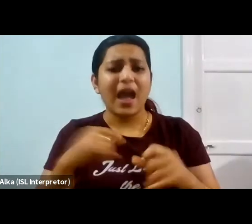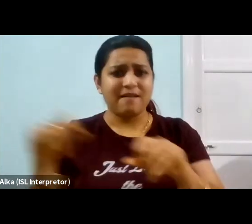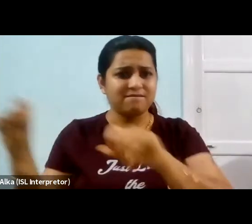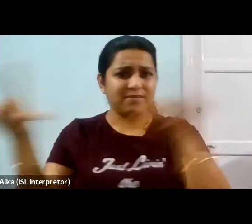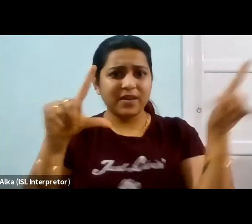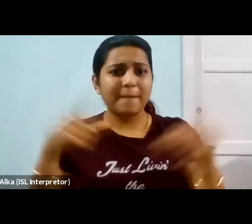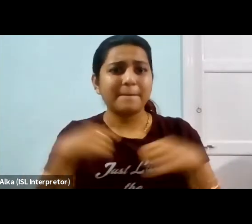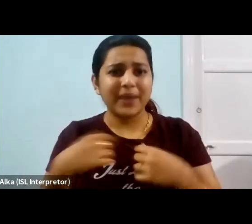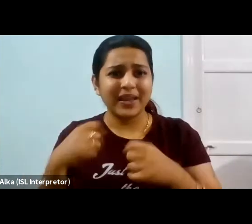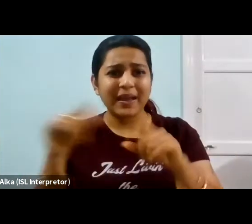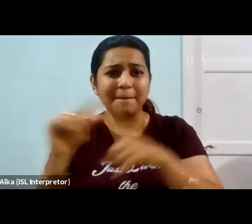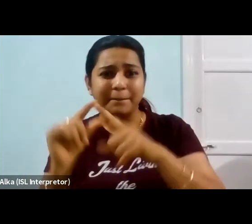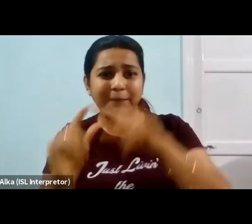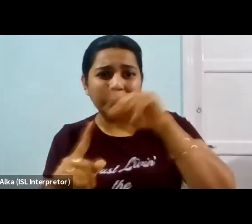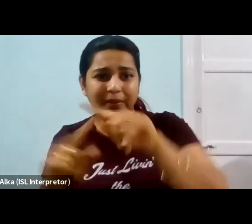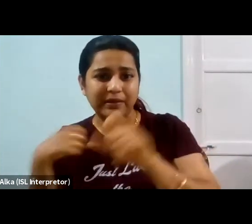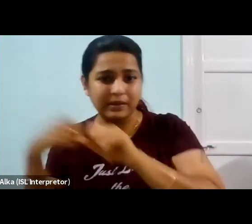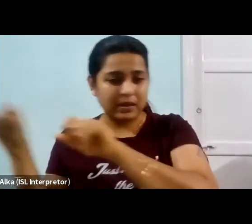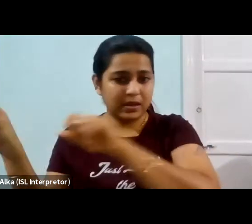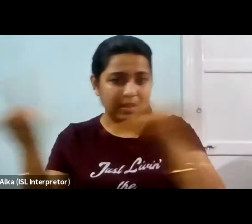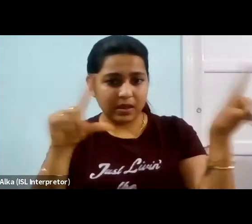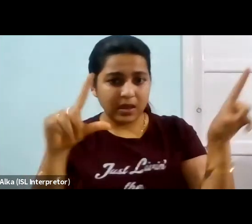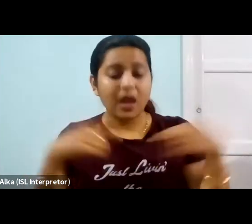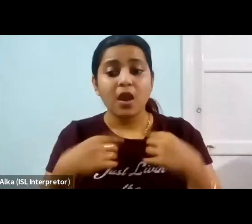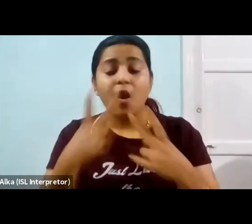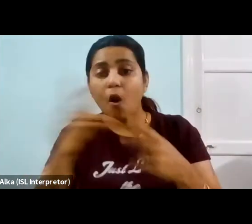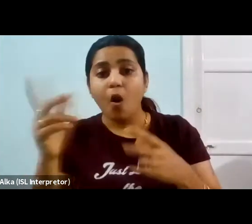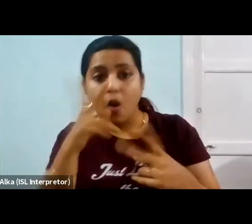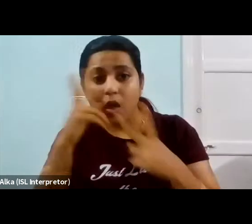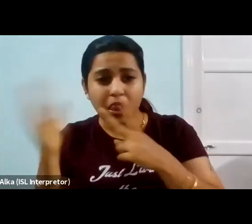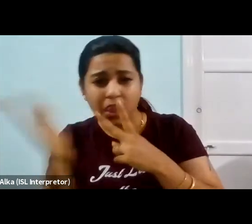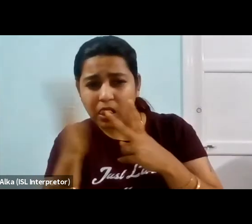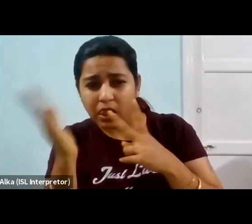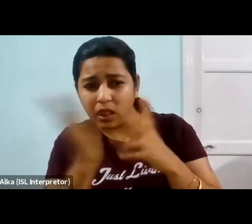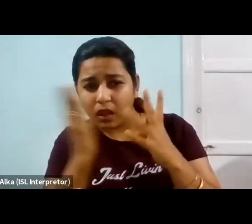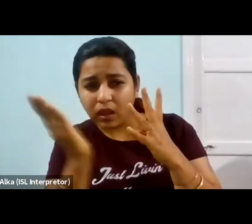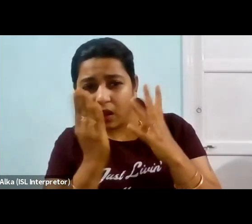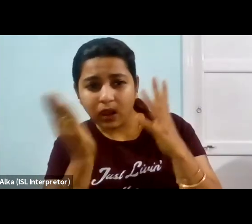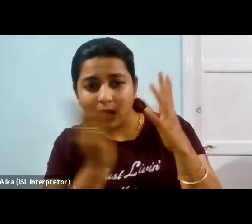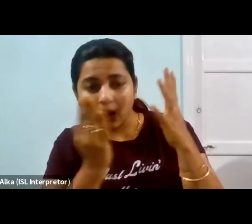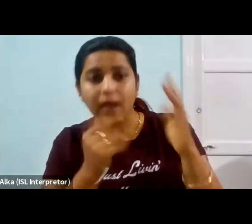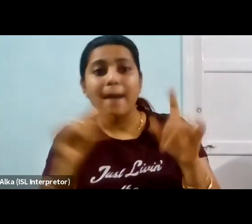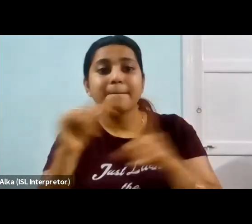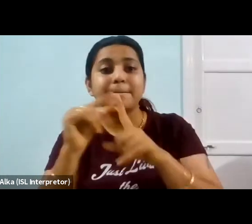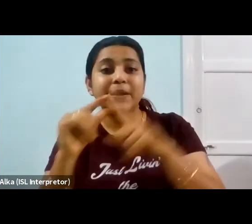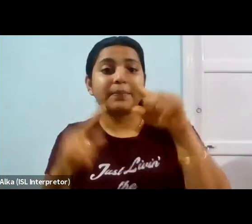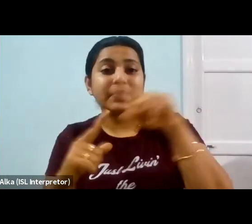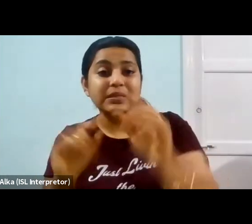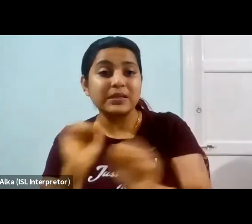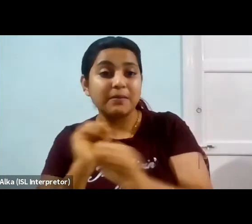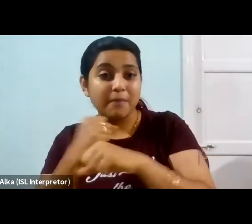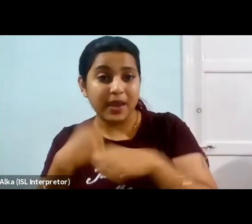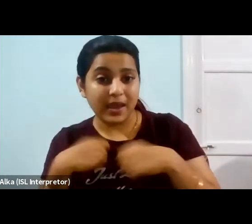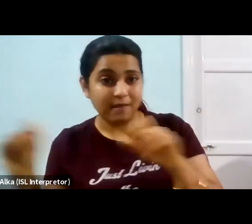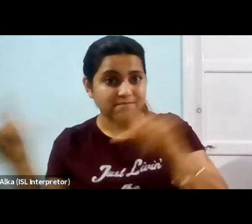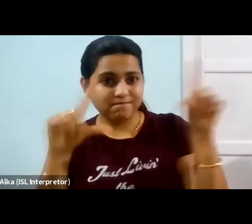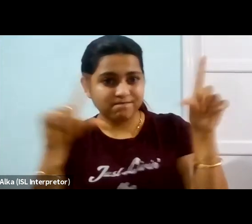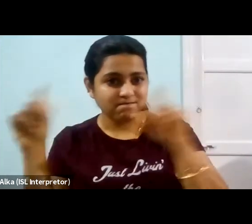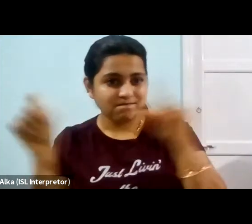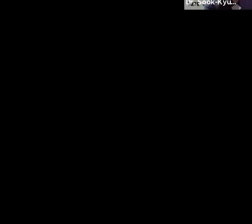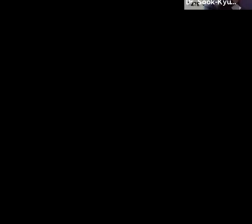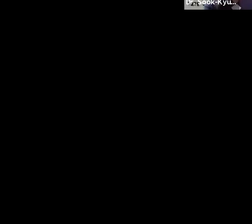screen and sort of go through a presentation I prepared.